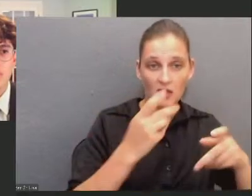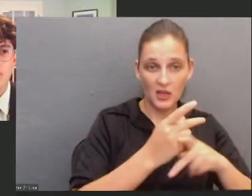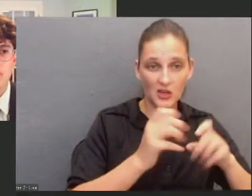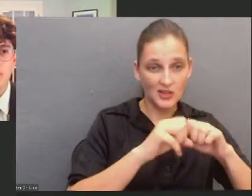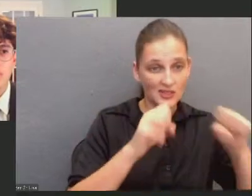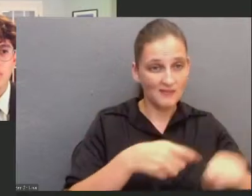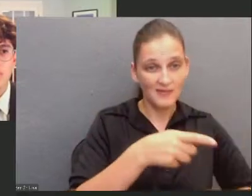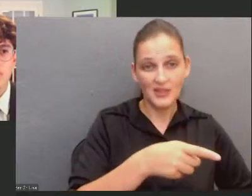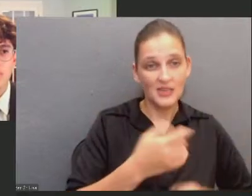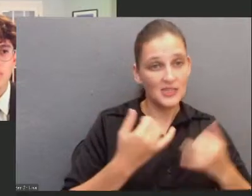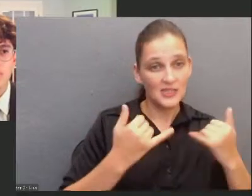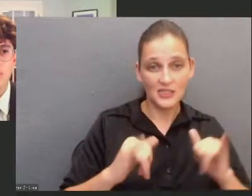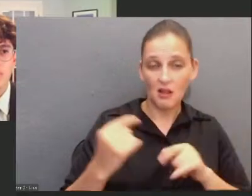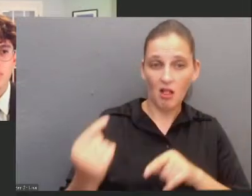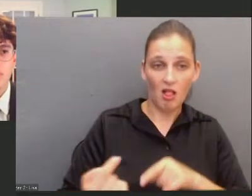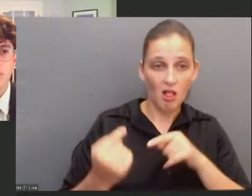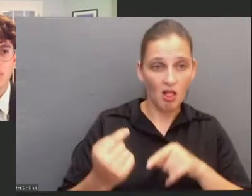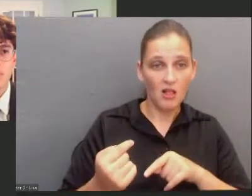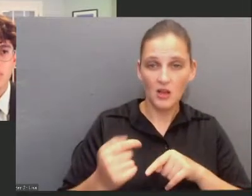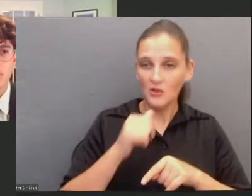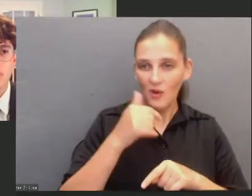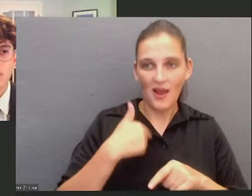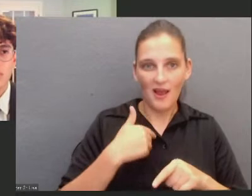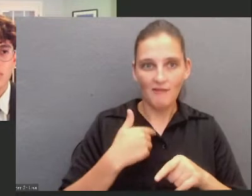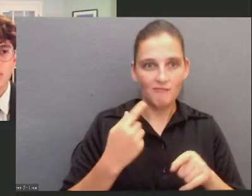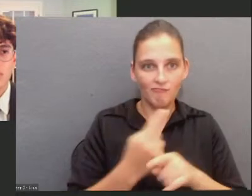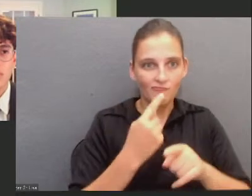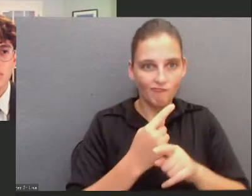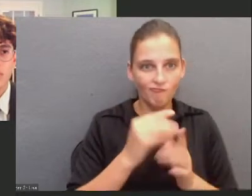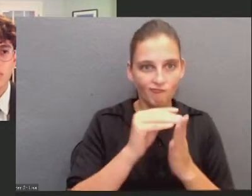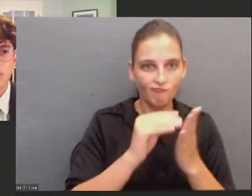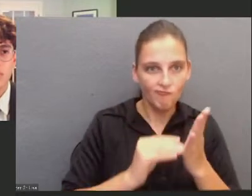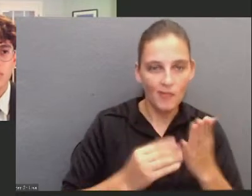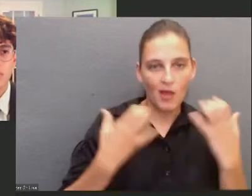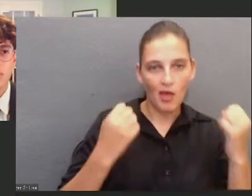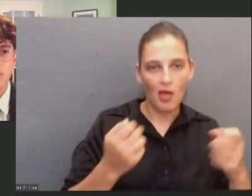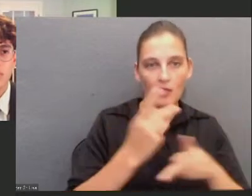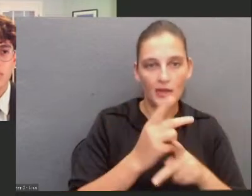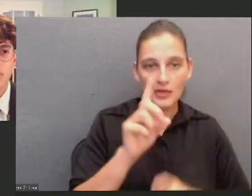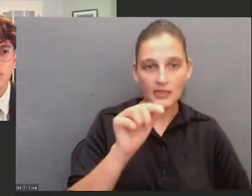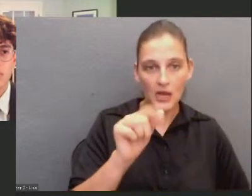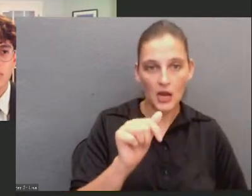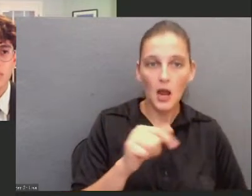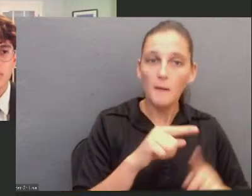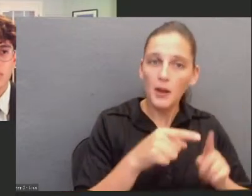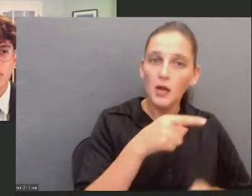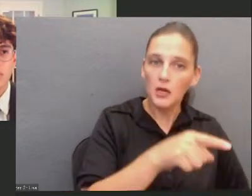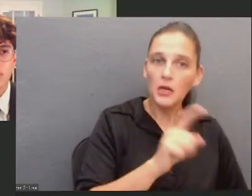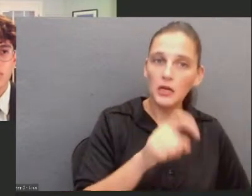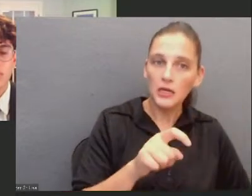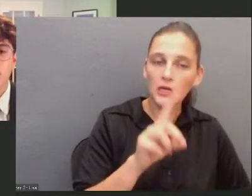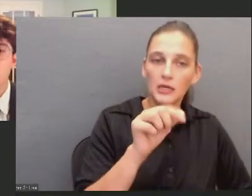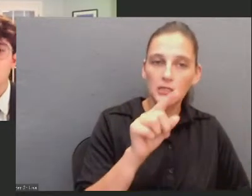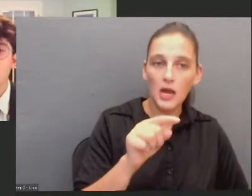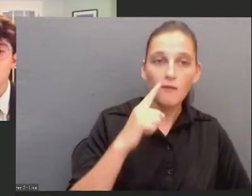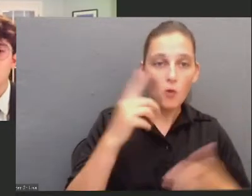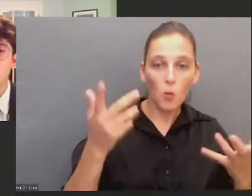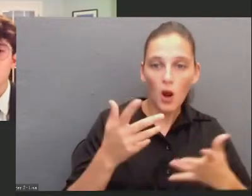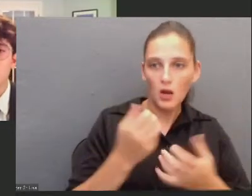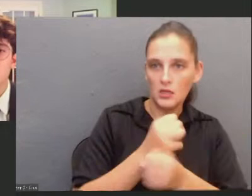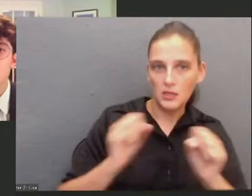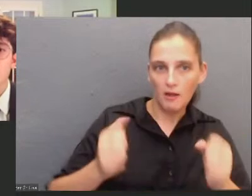getting adequate health data. Our TECs need public health data to assist tribal nations save lives and achieve health